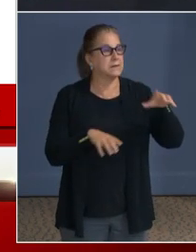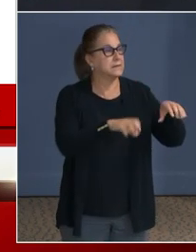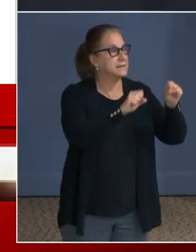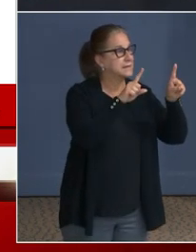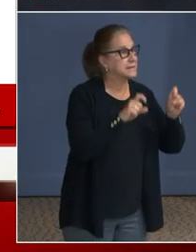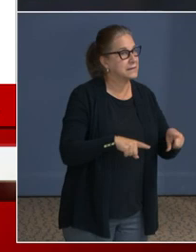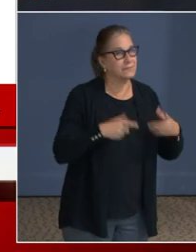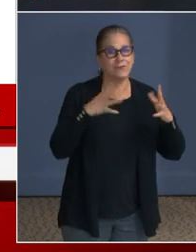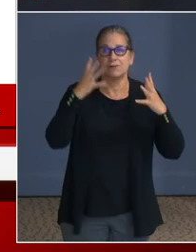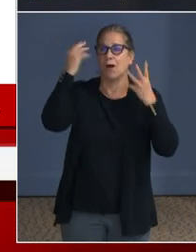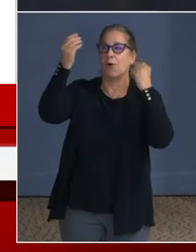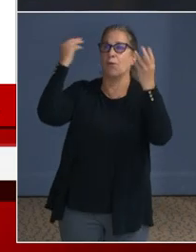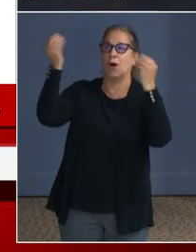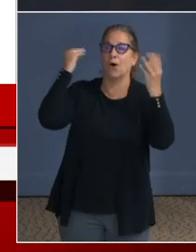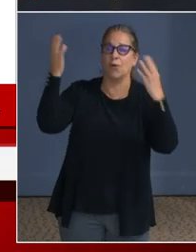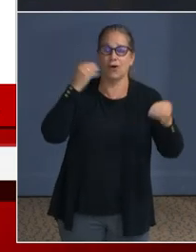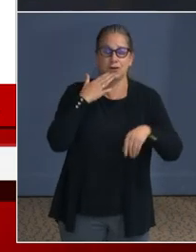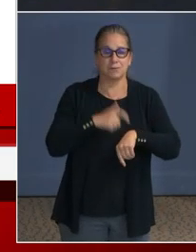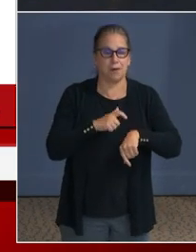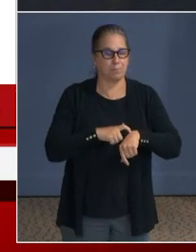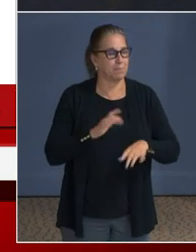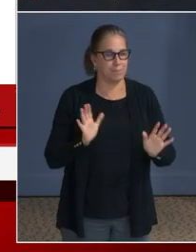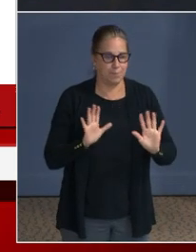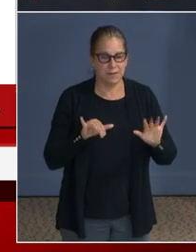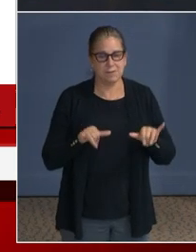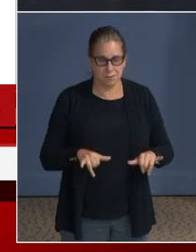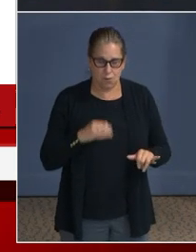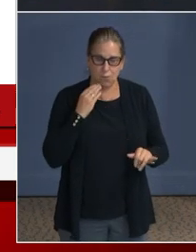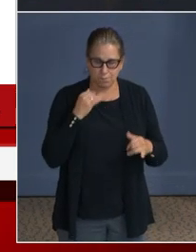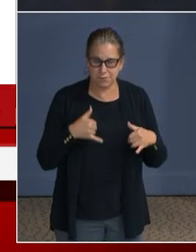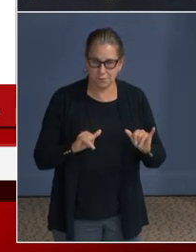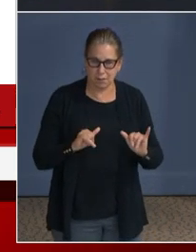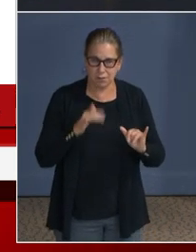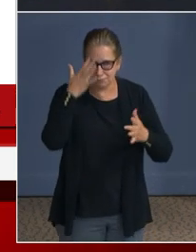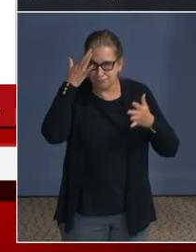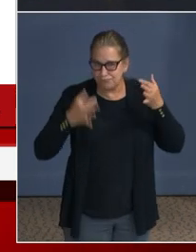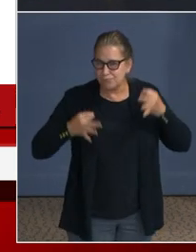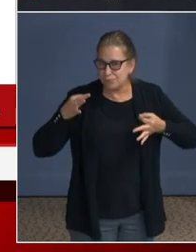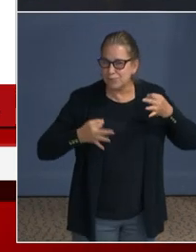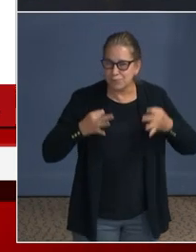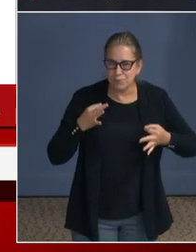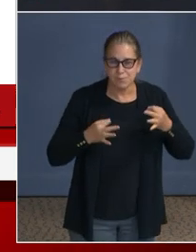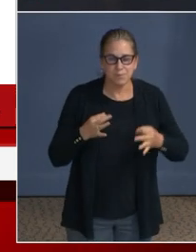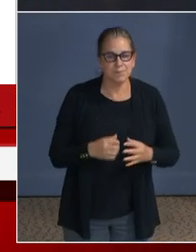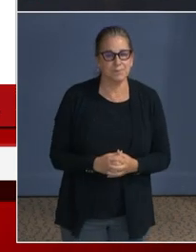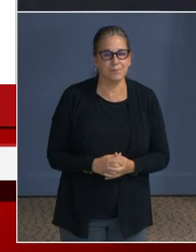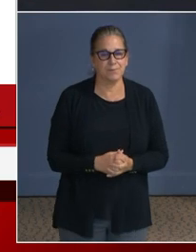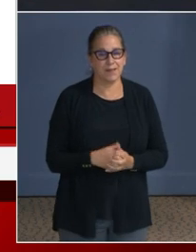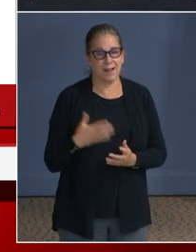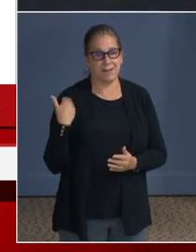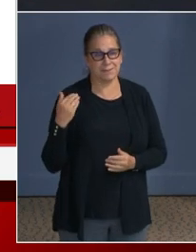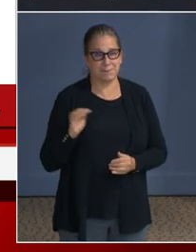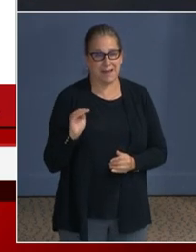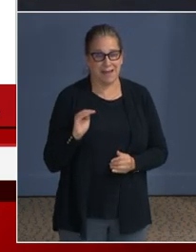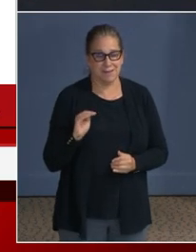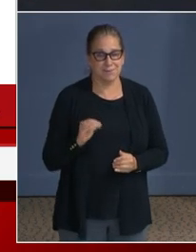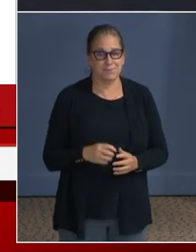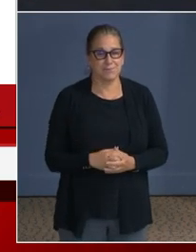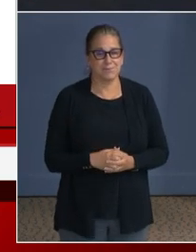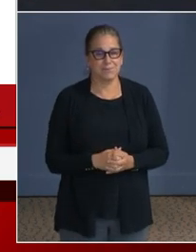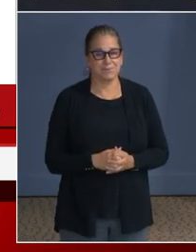Monday, the mayor's order on travel and self-quarantining went into effect. We